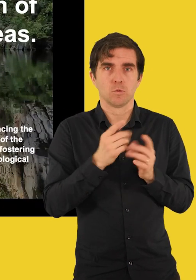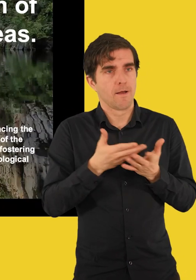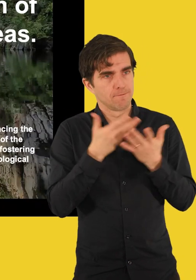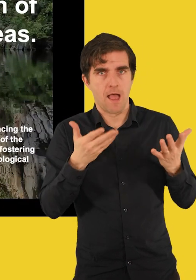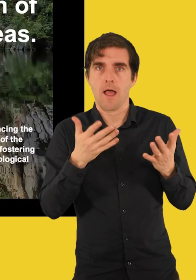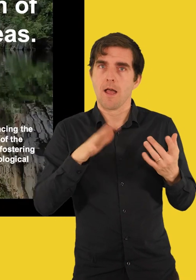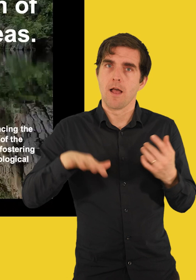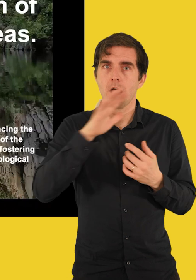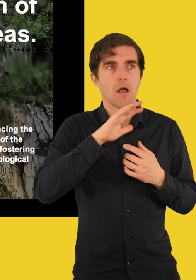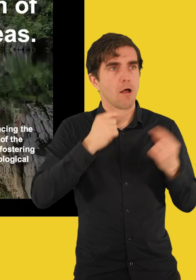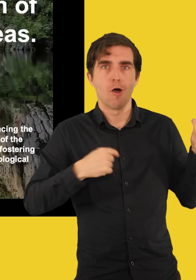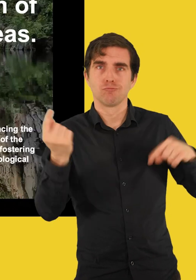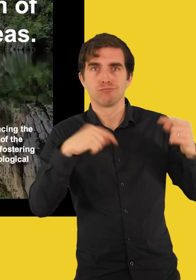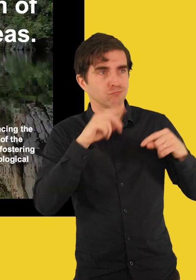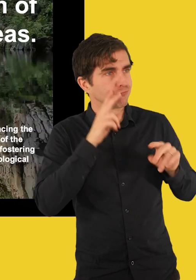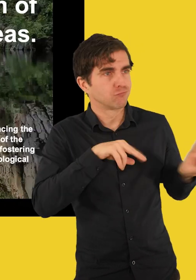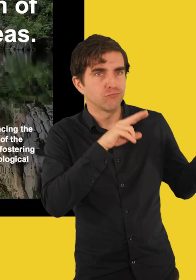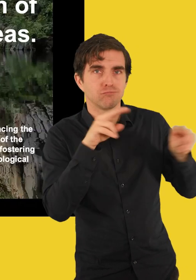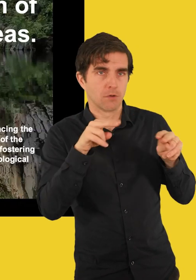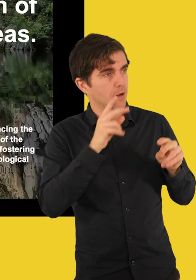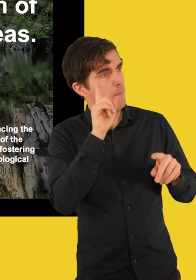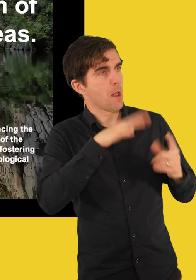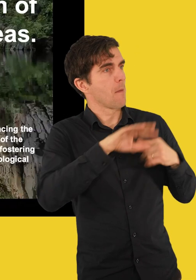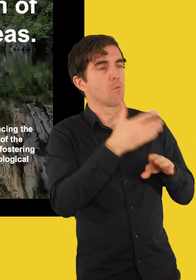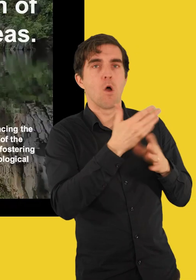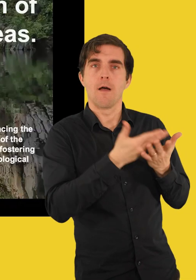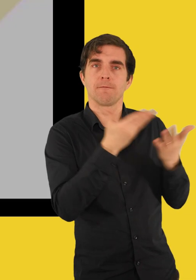of tourism. Okay.